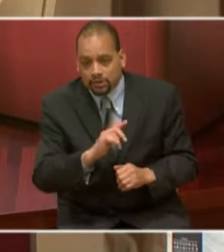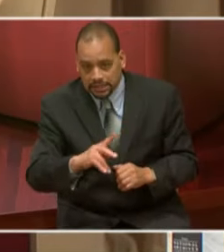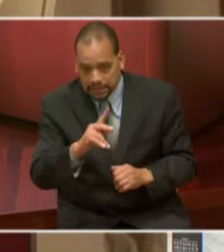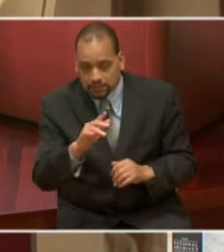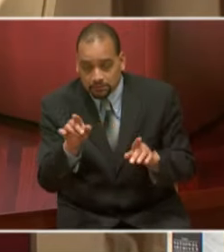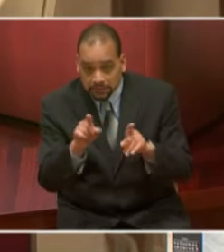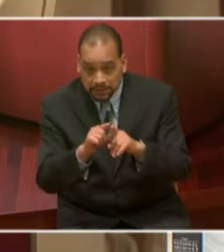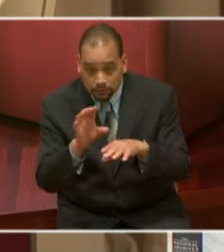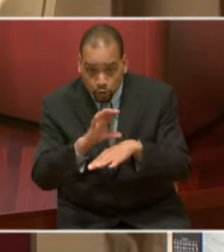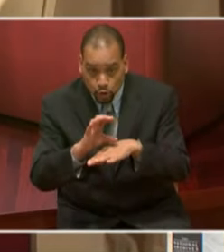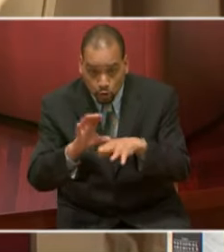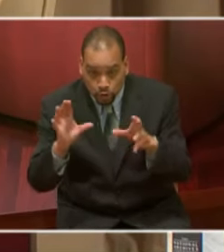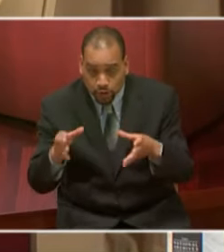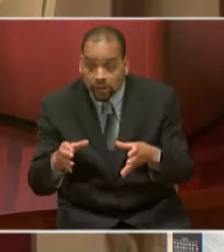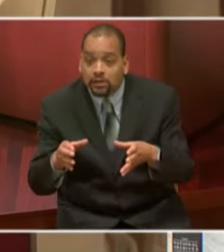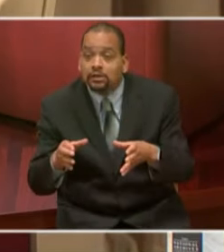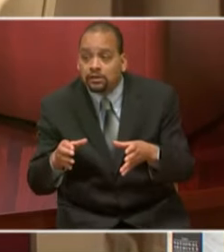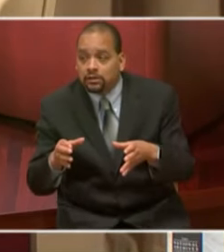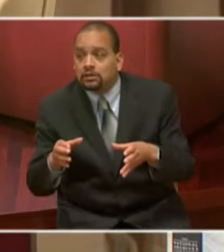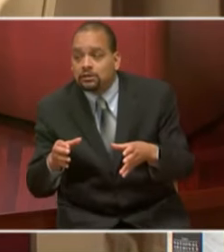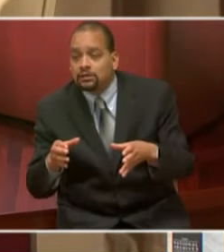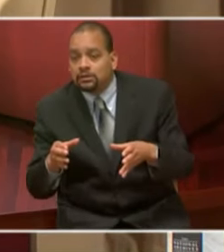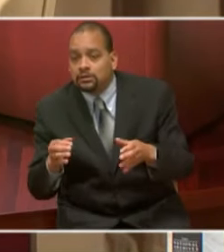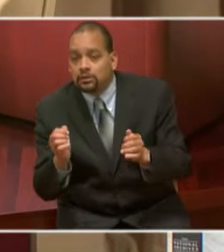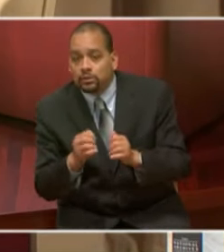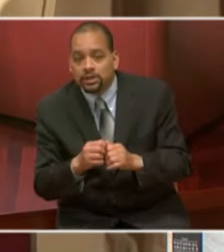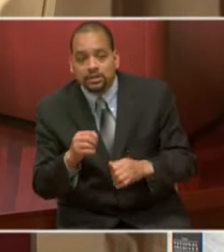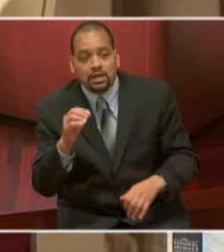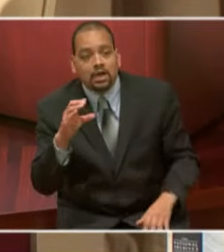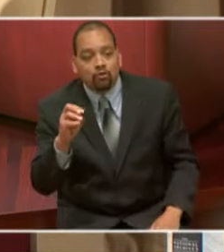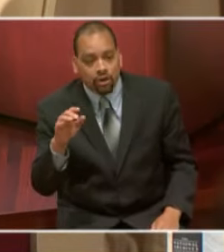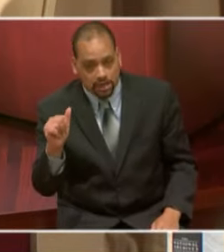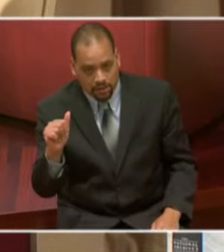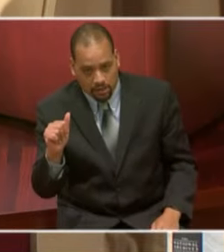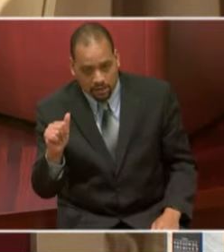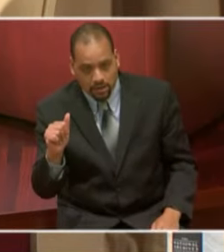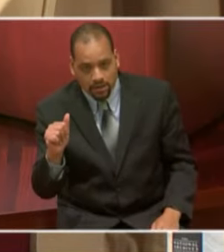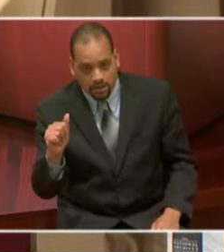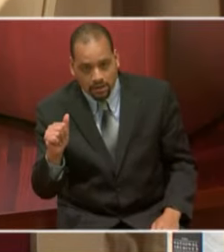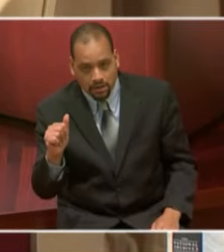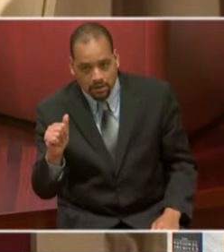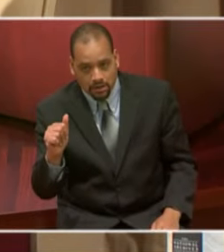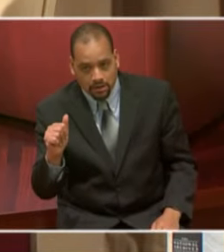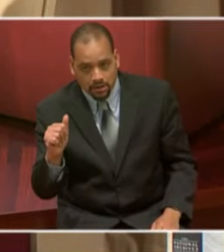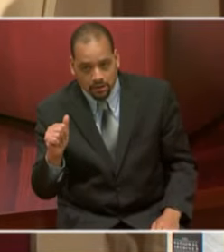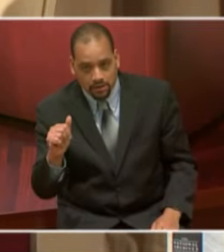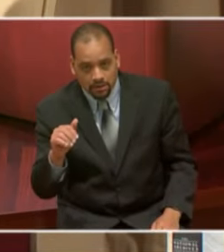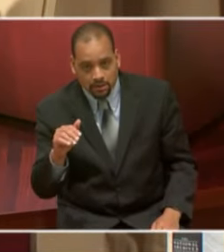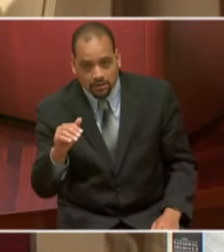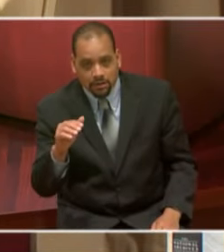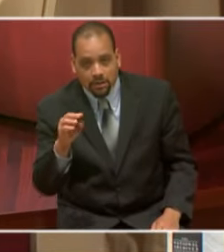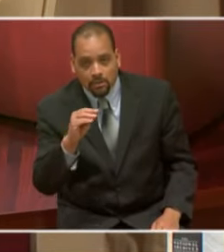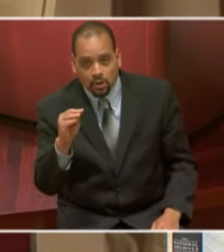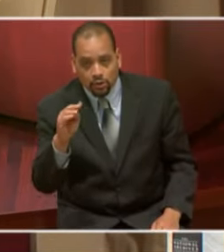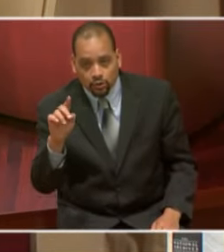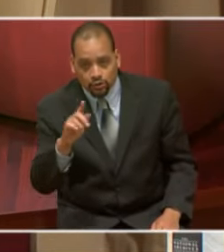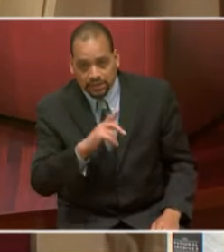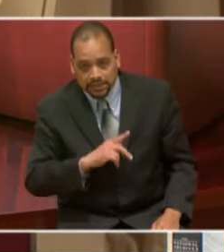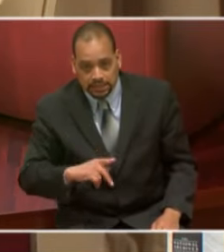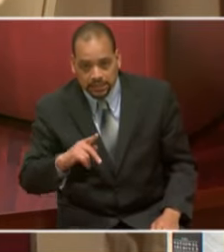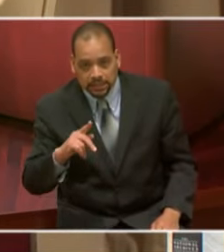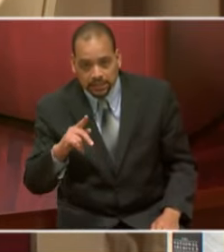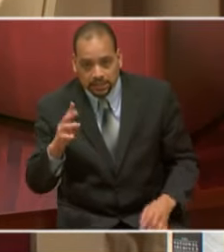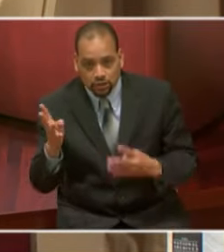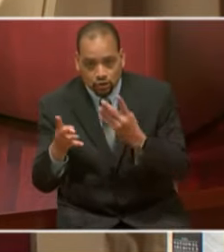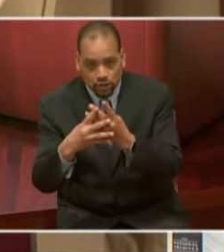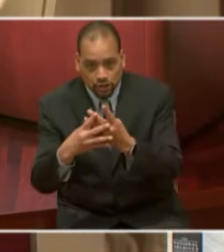the National Voter Registration Act, and how the constitutionality of portions of those are in question. I was